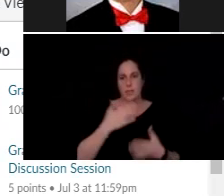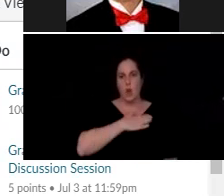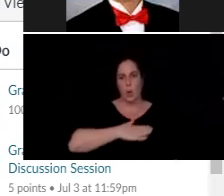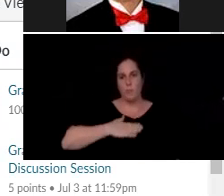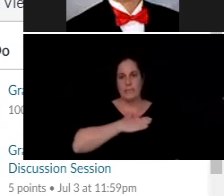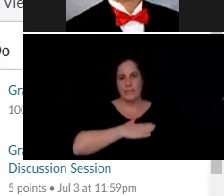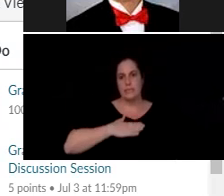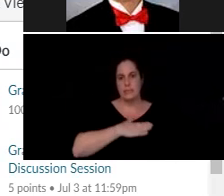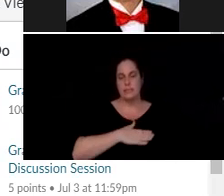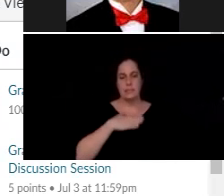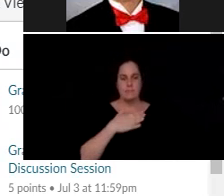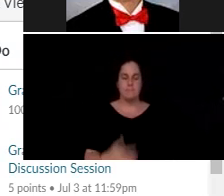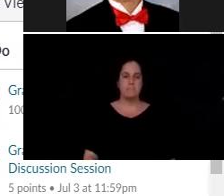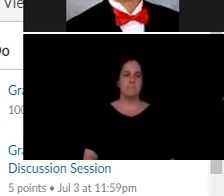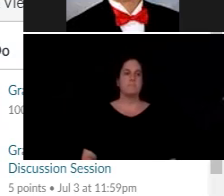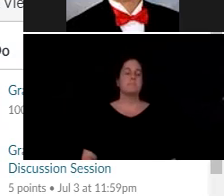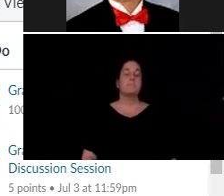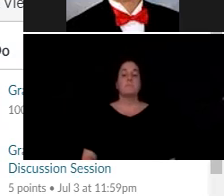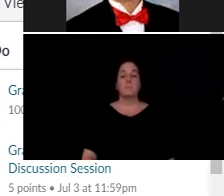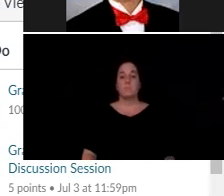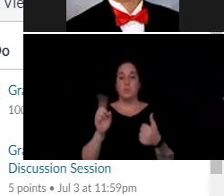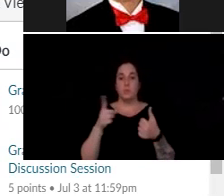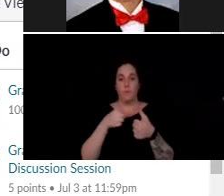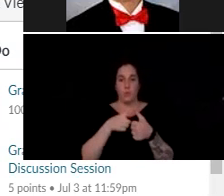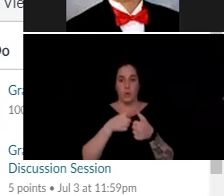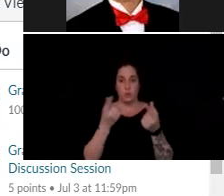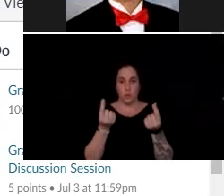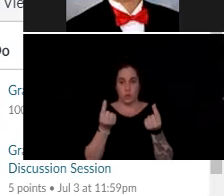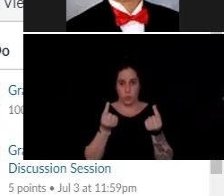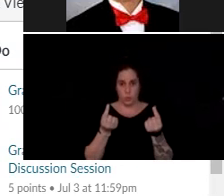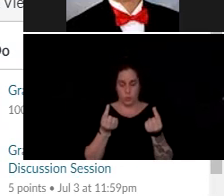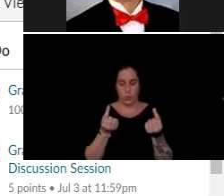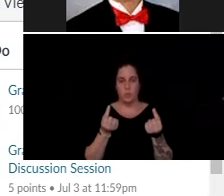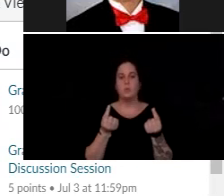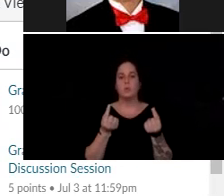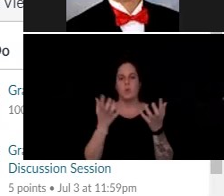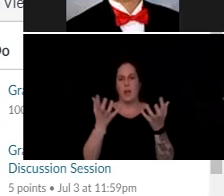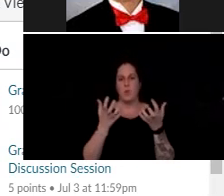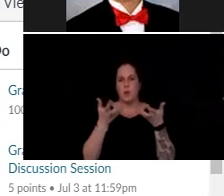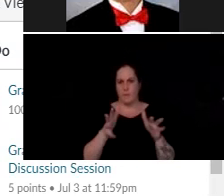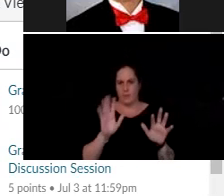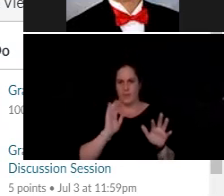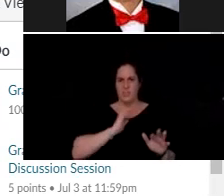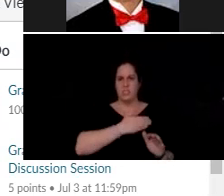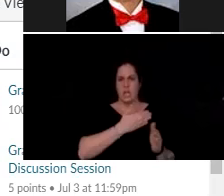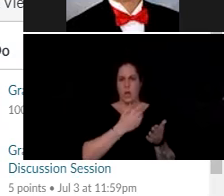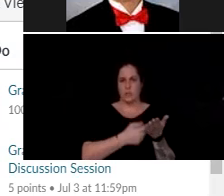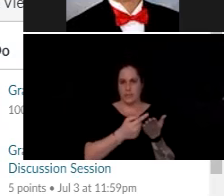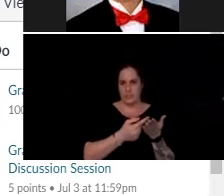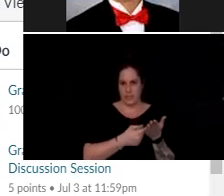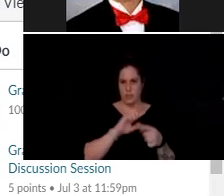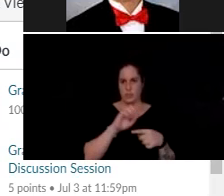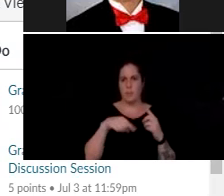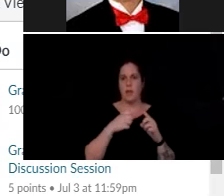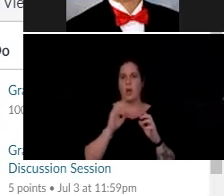All right. So first thing I want to do is go ahead and finish up where we left off